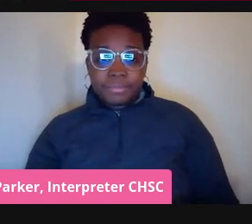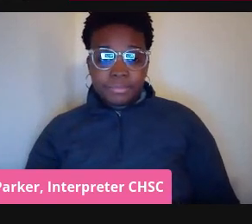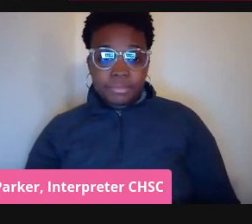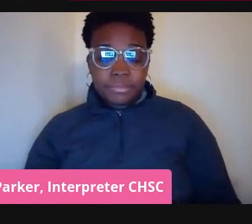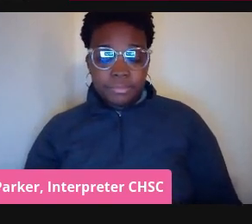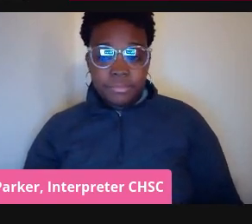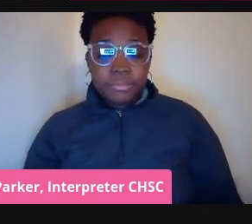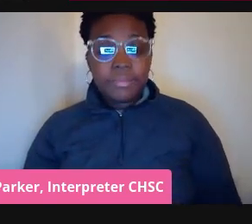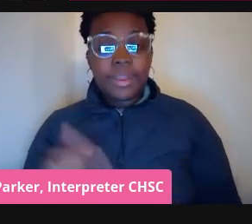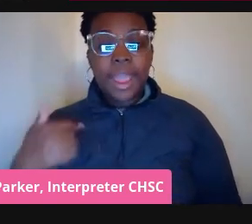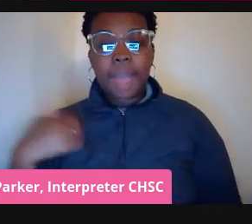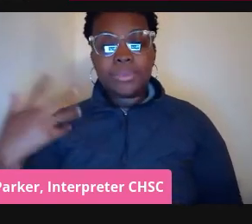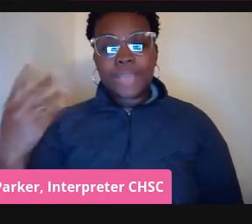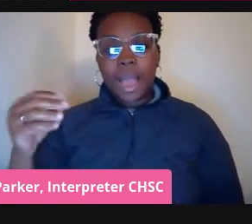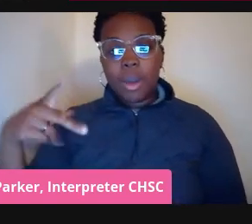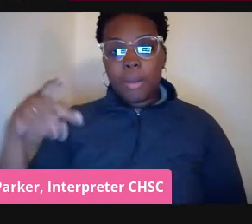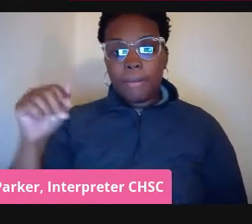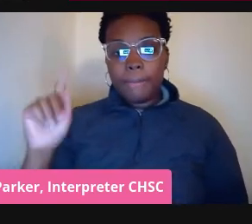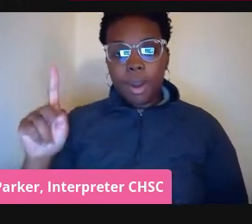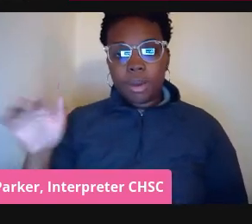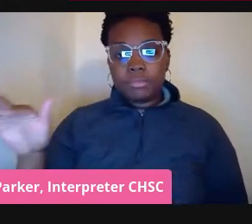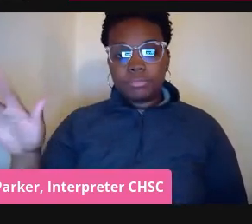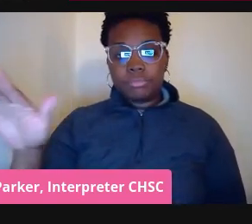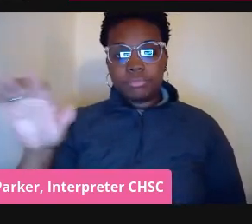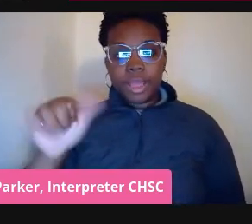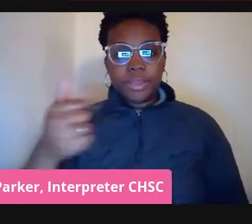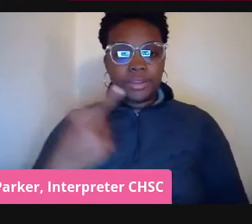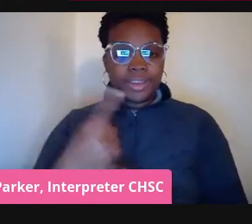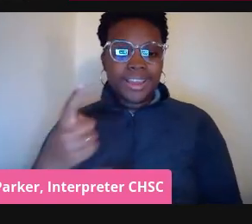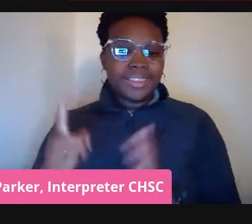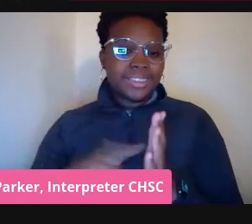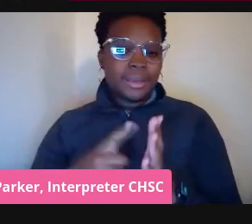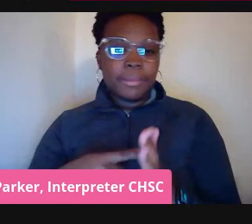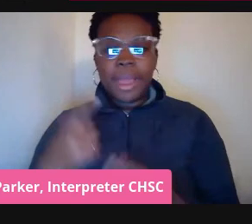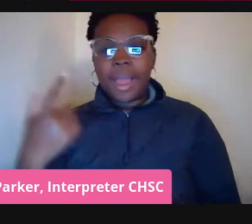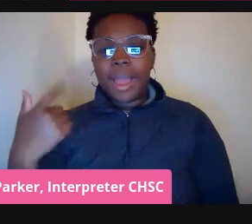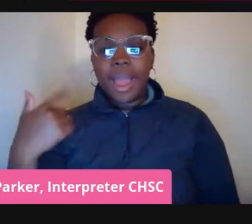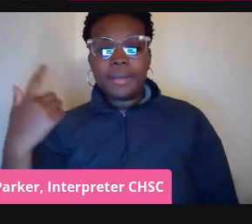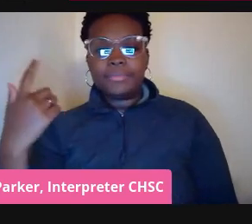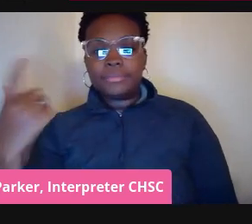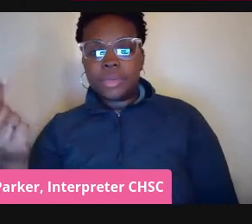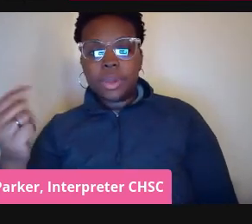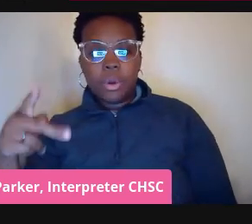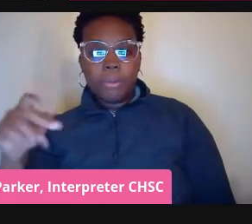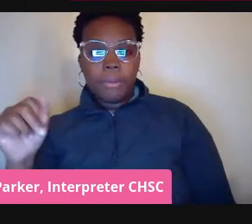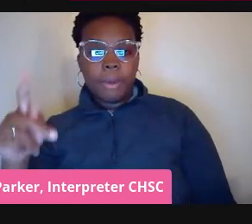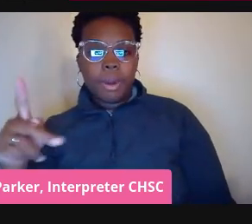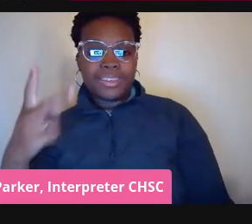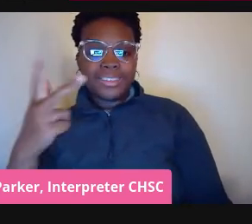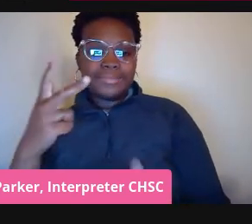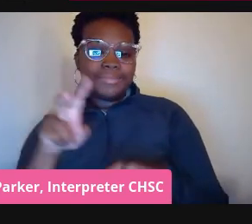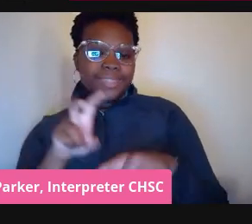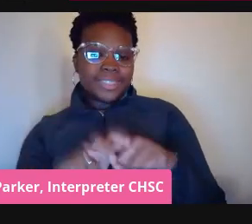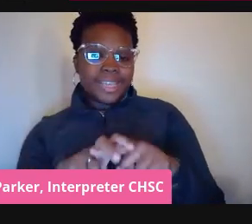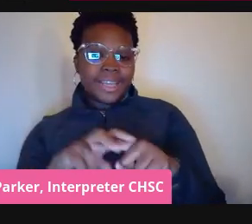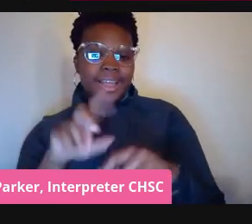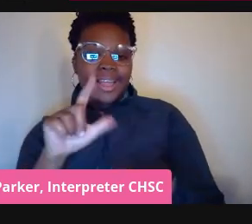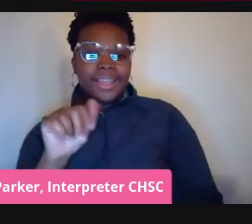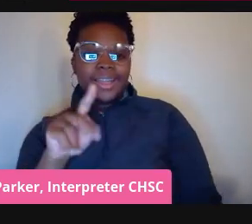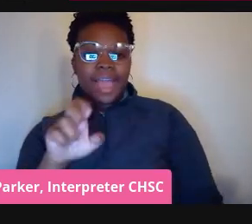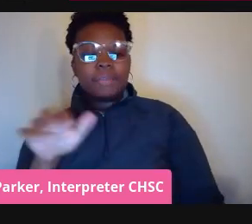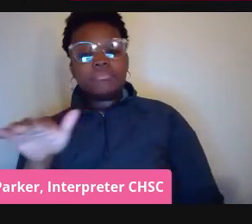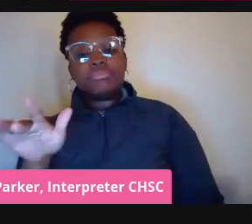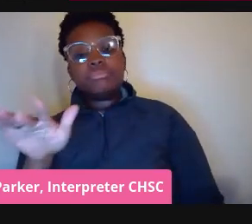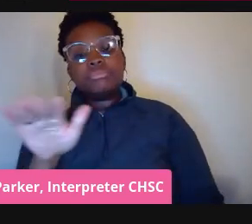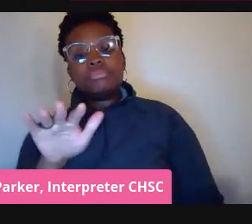I was in the park the other day. Sometimes I'll just go and sit at the lake and just kind of think